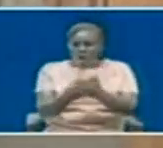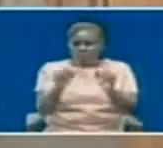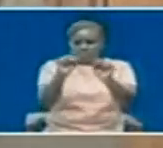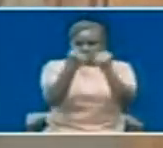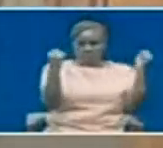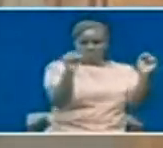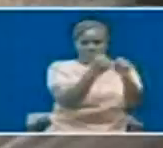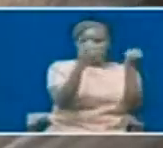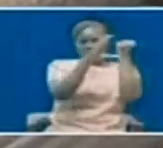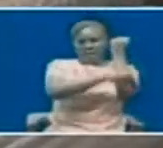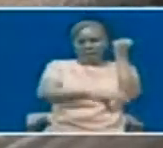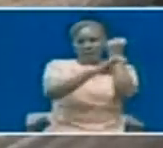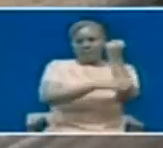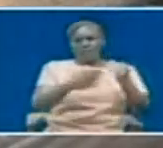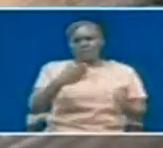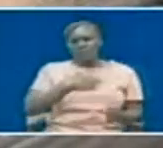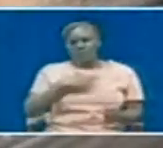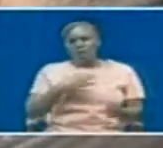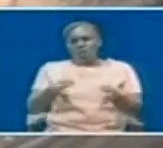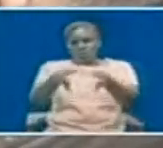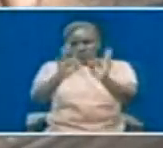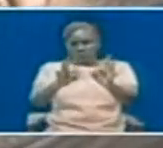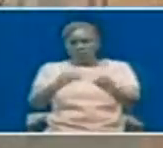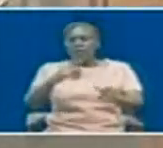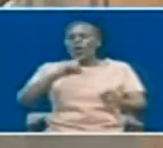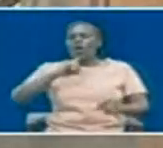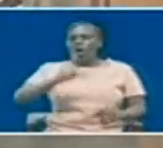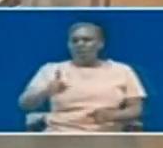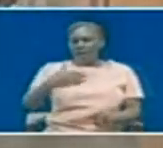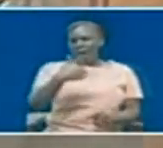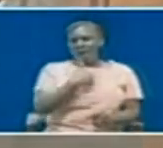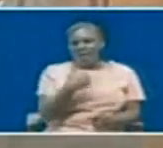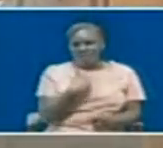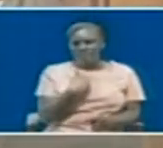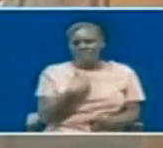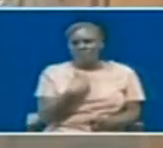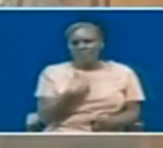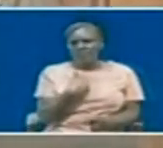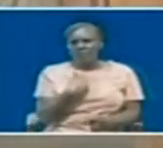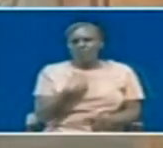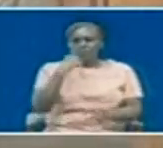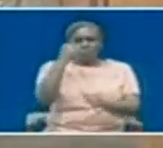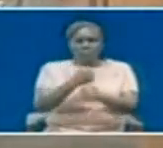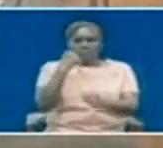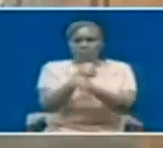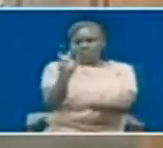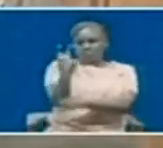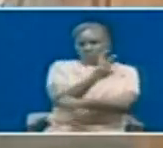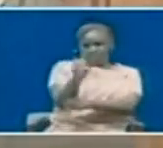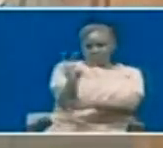incidences in our country. Officers have been given firm instructions to carry out pits and